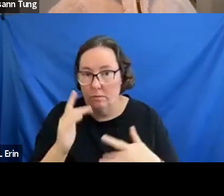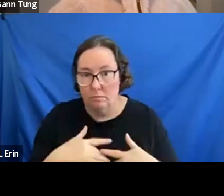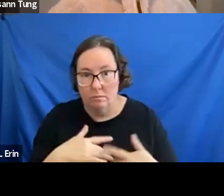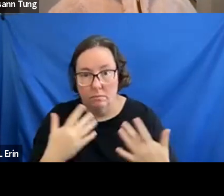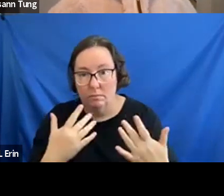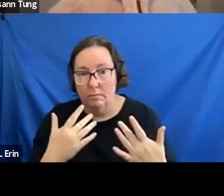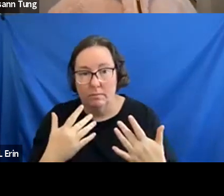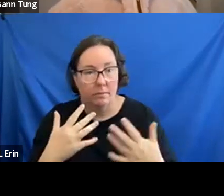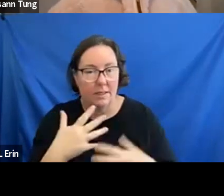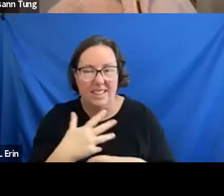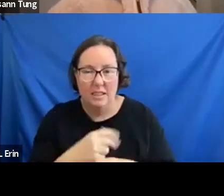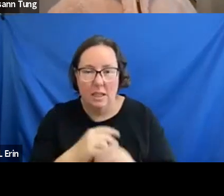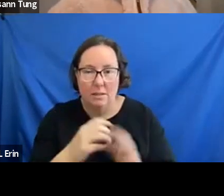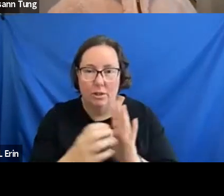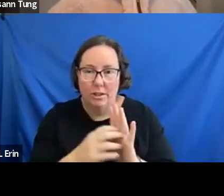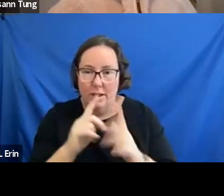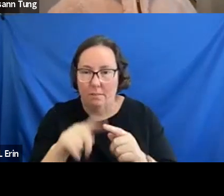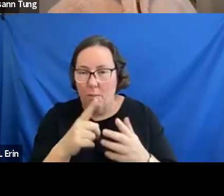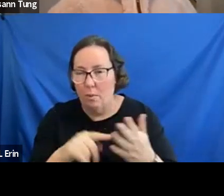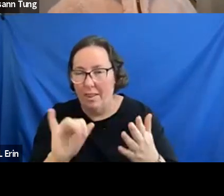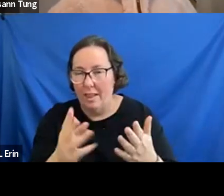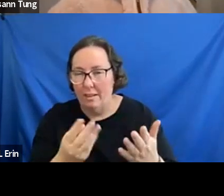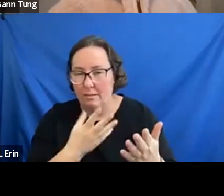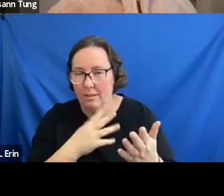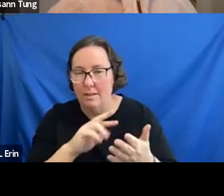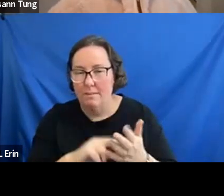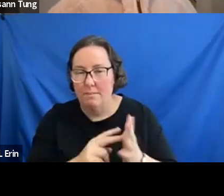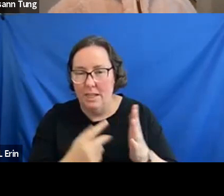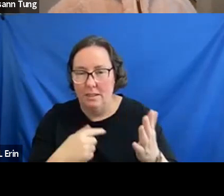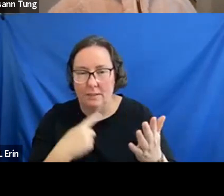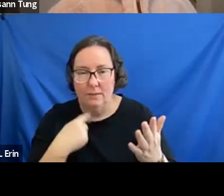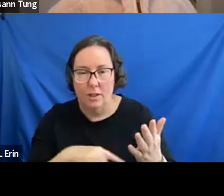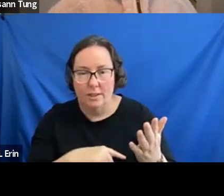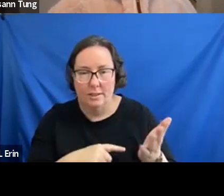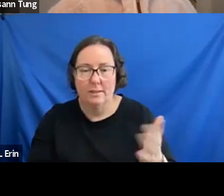a summary of what that data means.